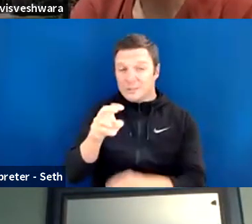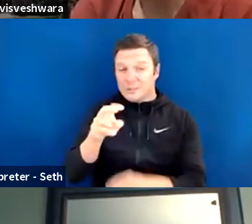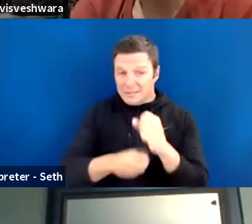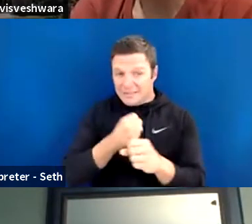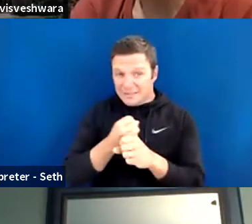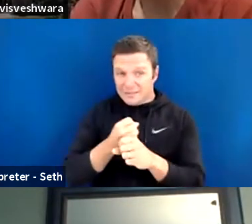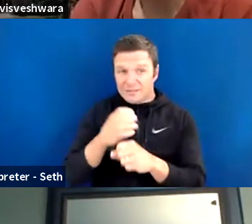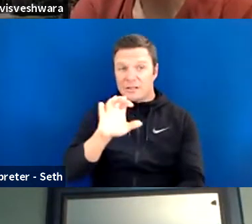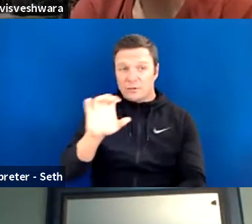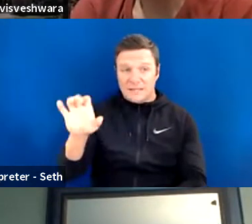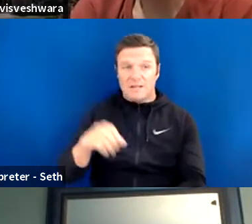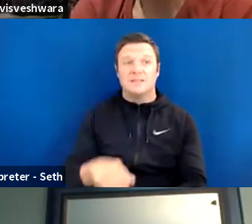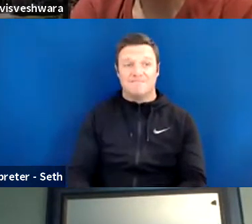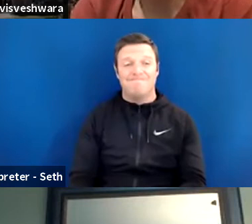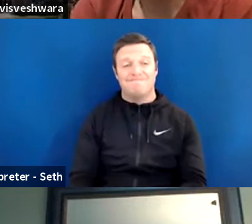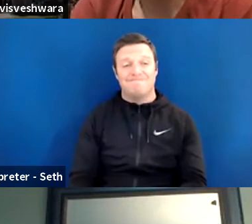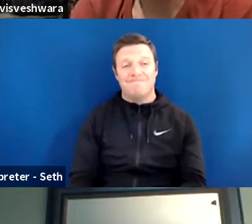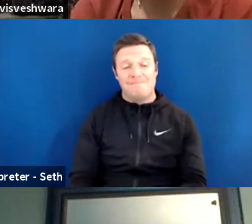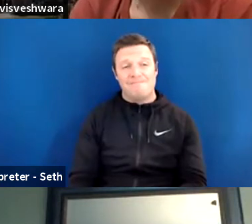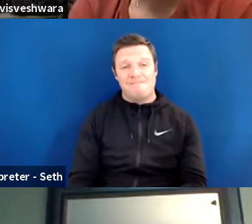Fresno City College.